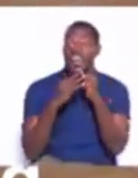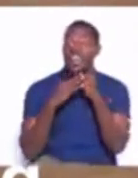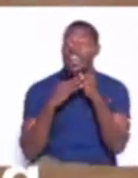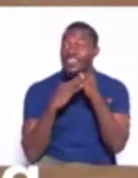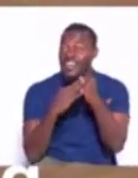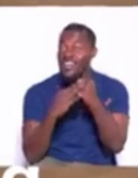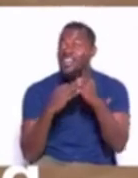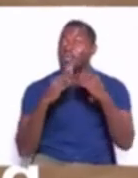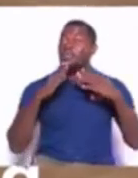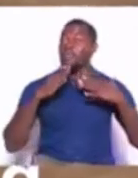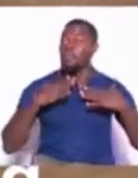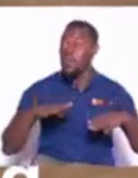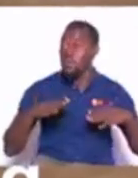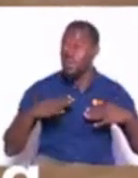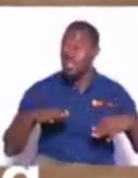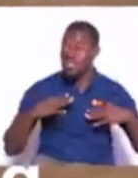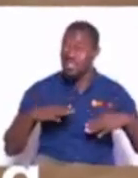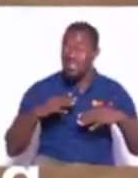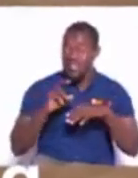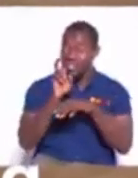are following in the prison.